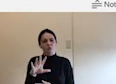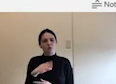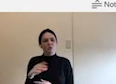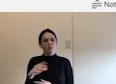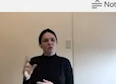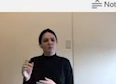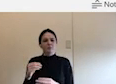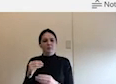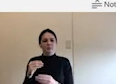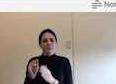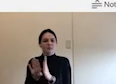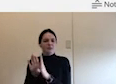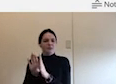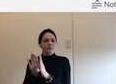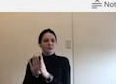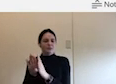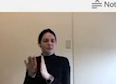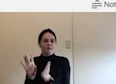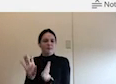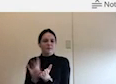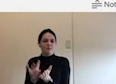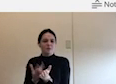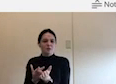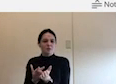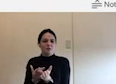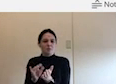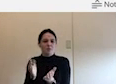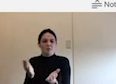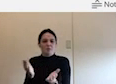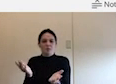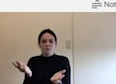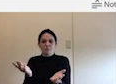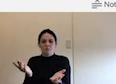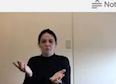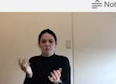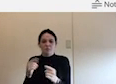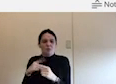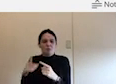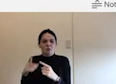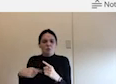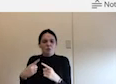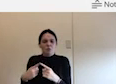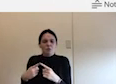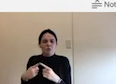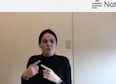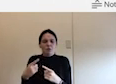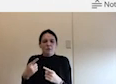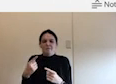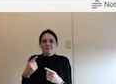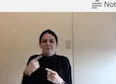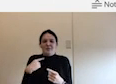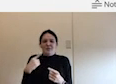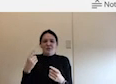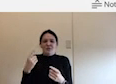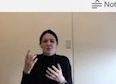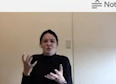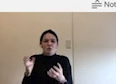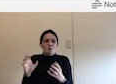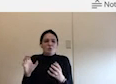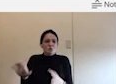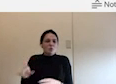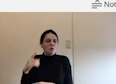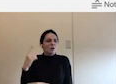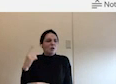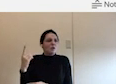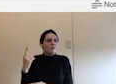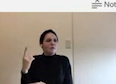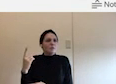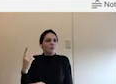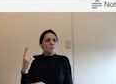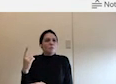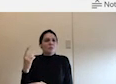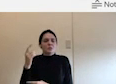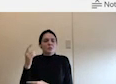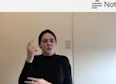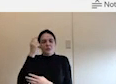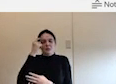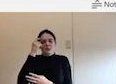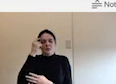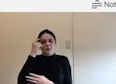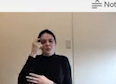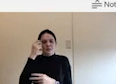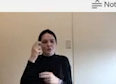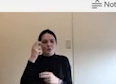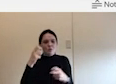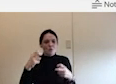think I would hate for people to think this is only a physics lesson. There's so many things you could pull into this